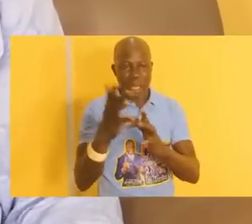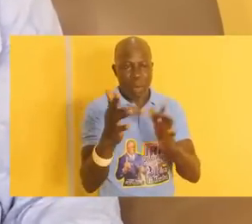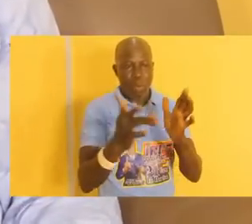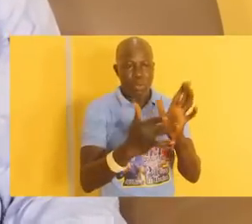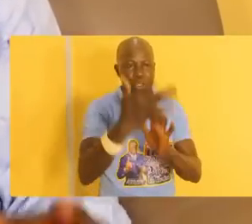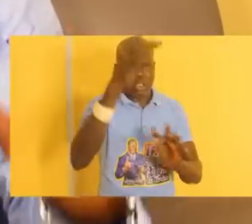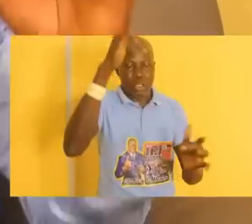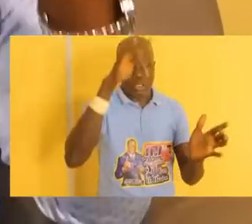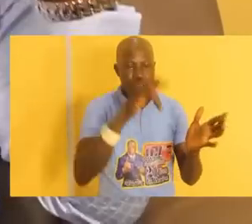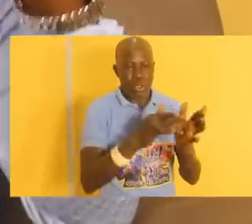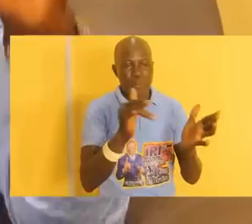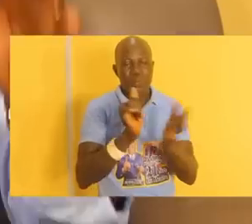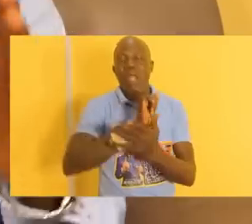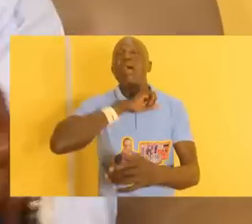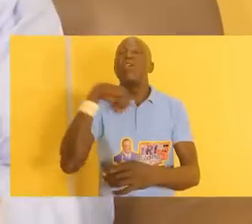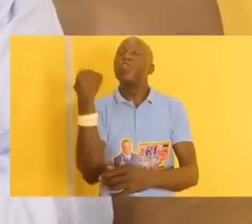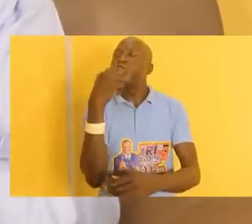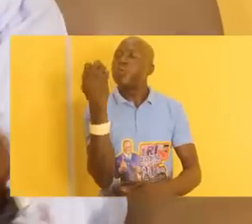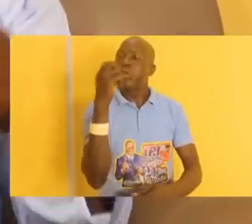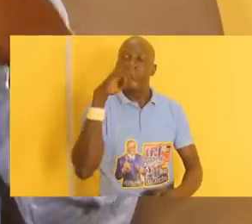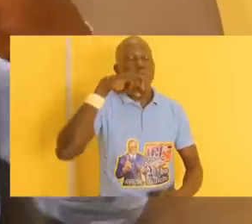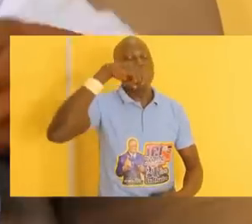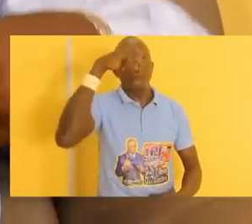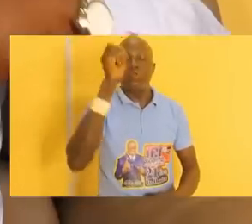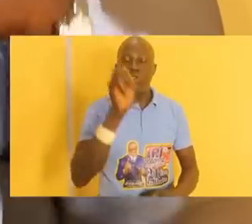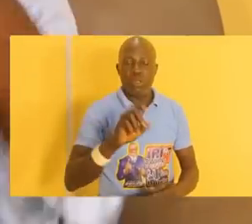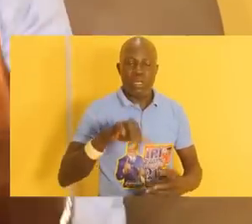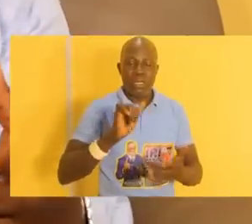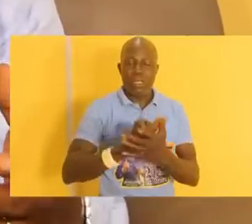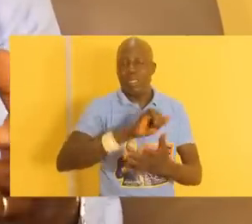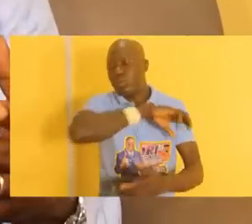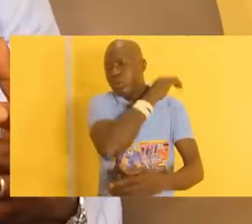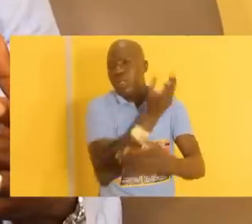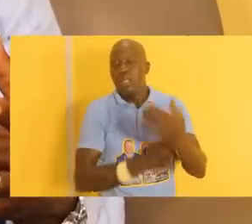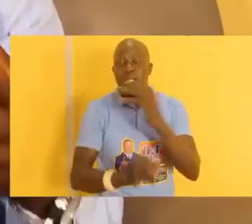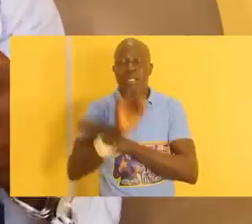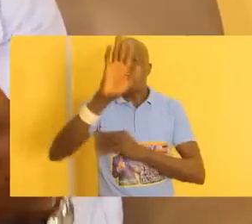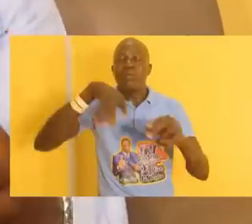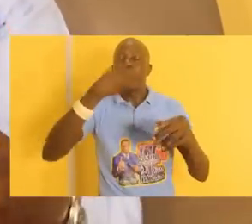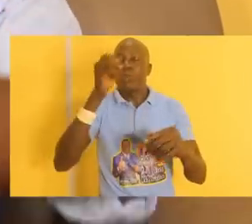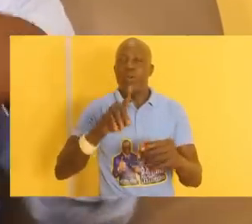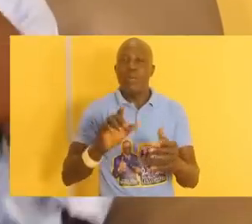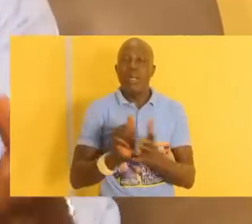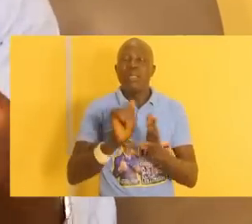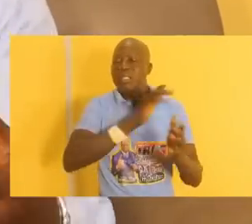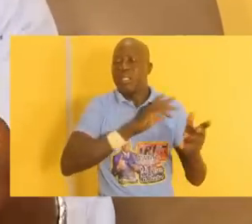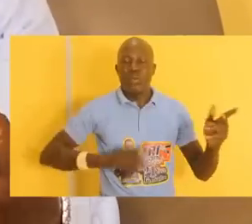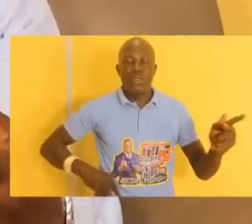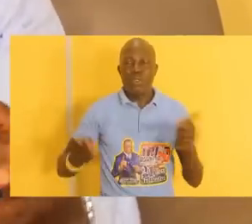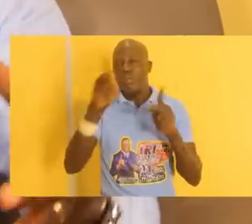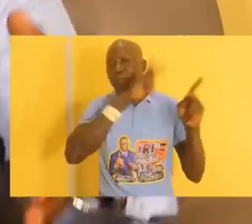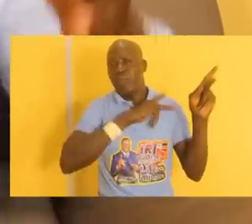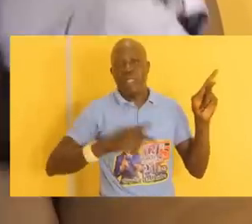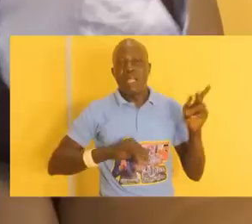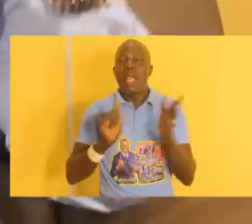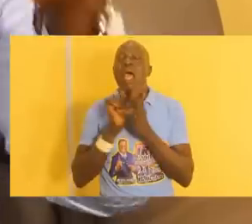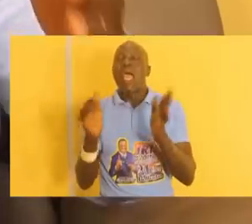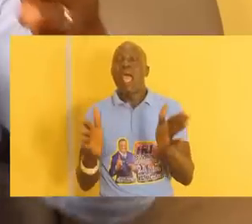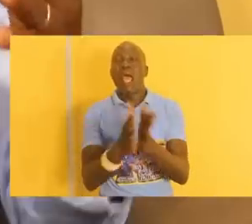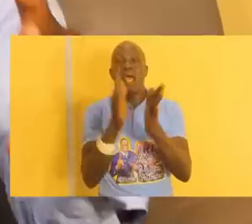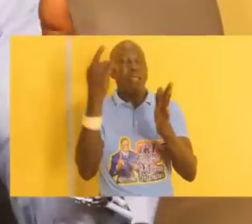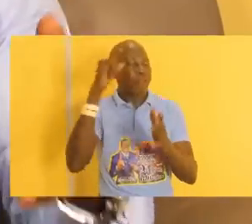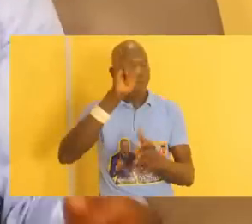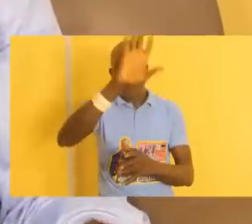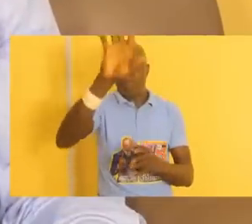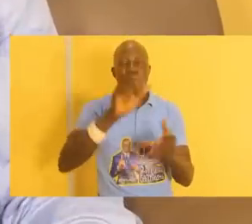the name of Jesus. I speak with authority. The spirit will give command. The spirit of king. That's